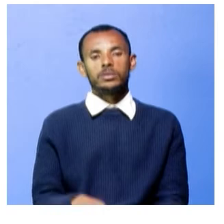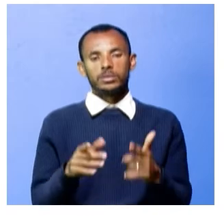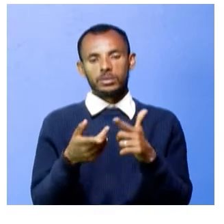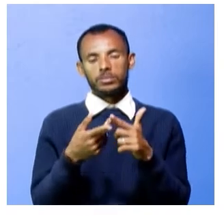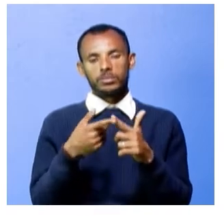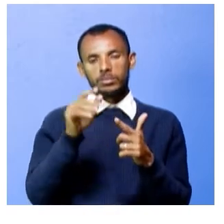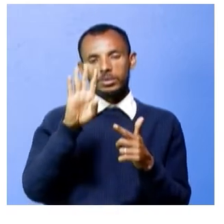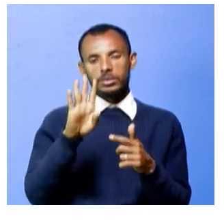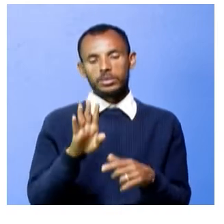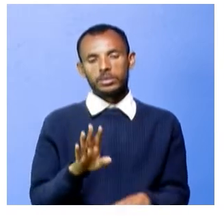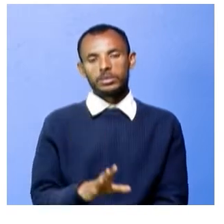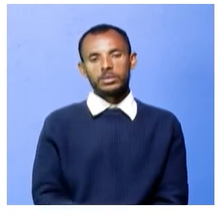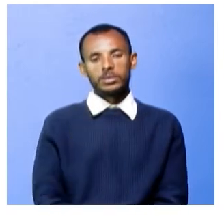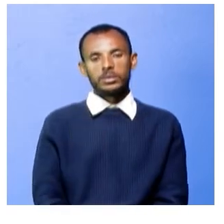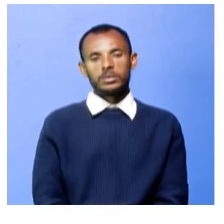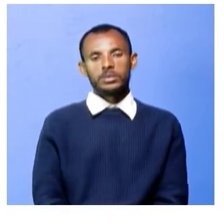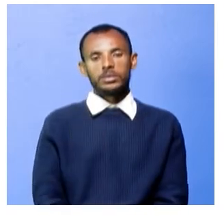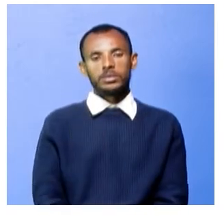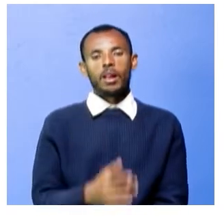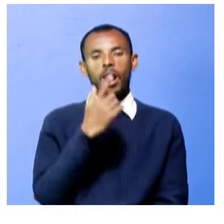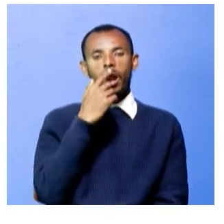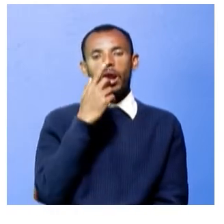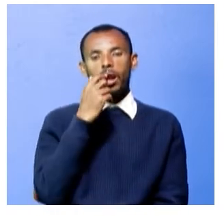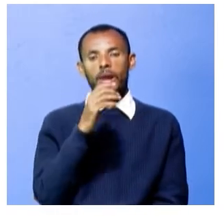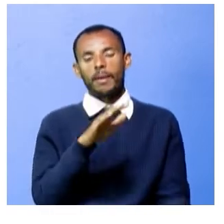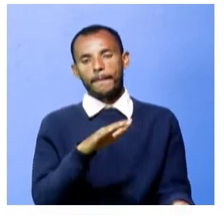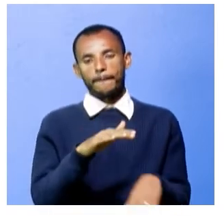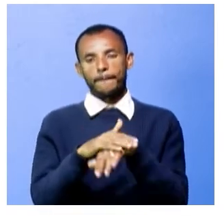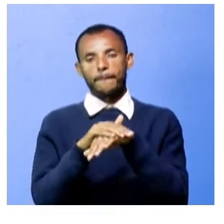The second one is red ball.